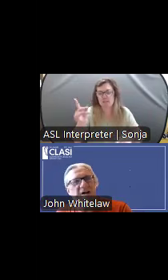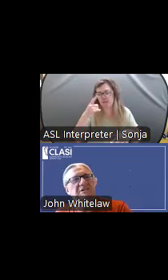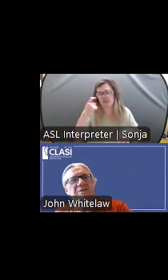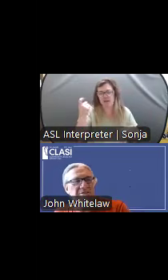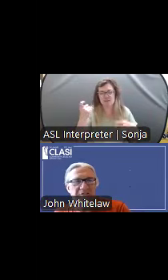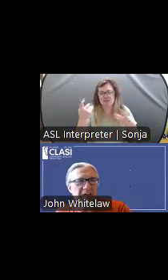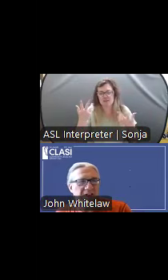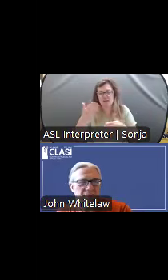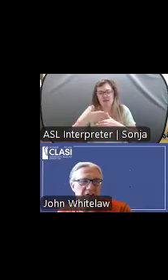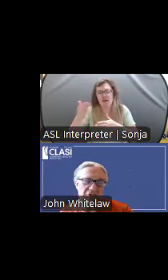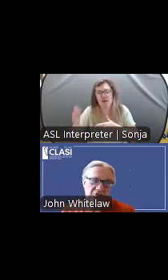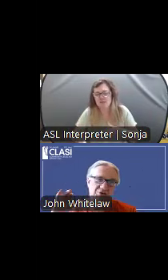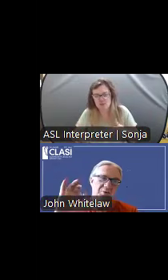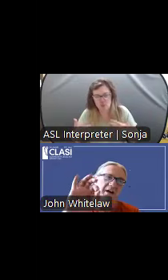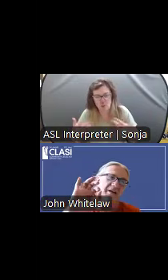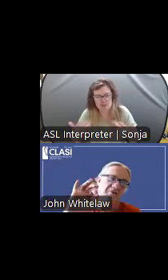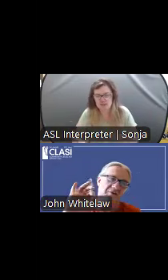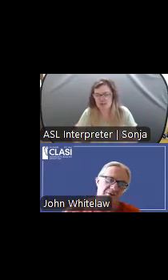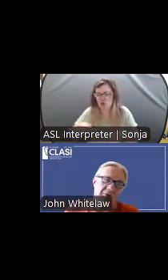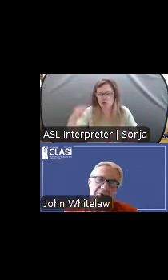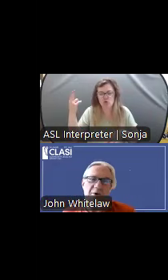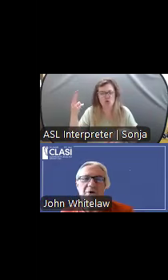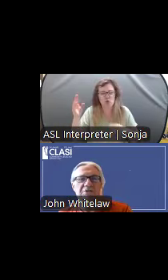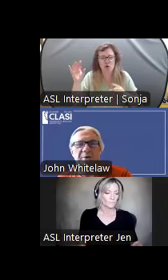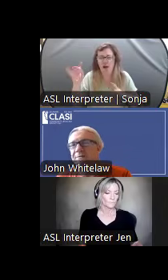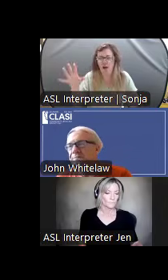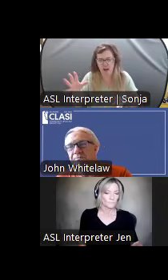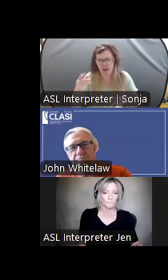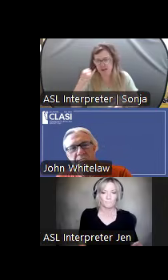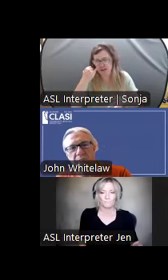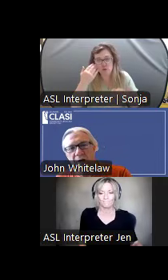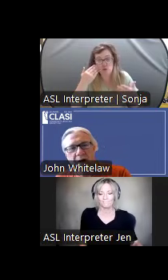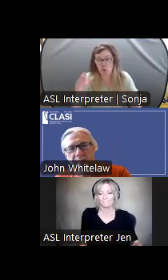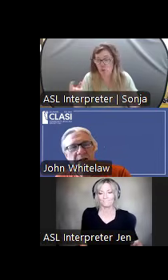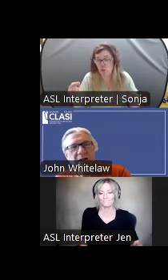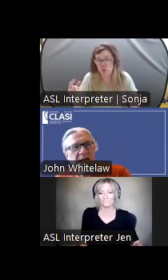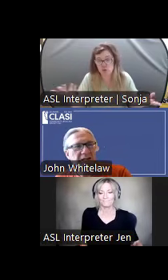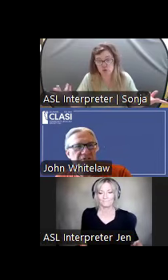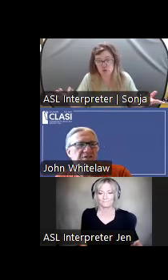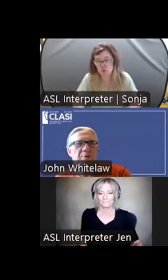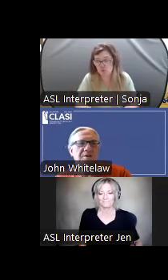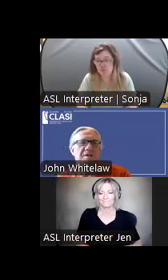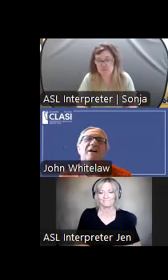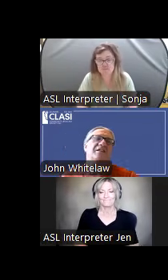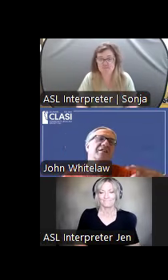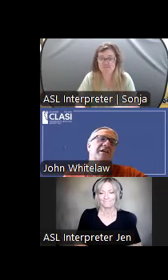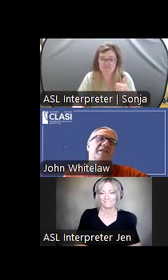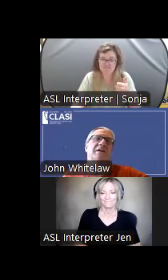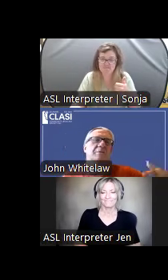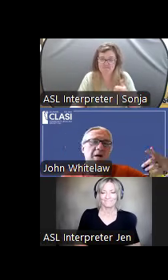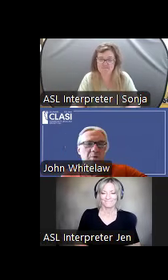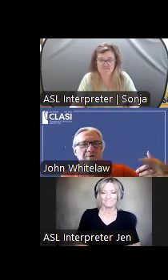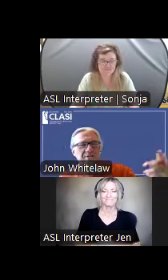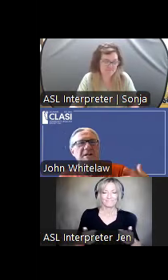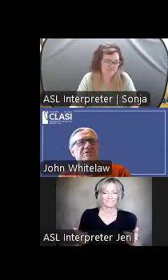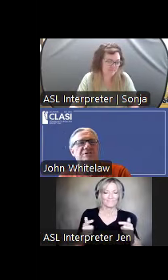the consequences of getting that wrong are just too high if you don't know what you're doing. Oh, and it's just not worth it. The other thing that